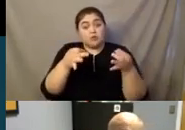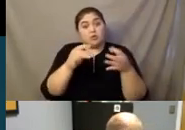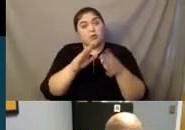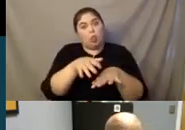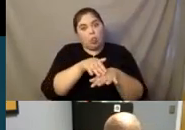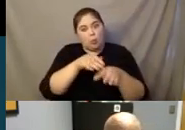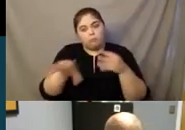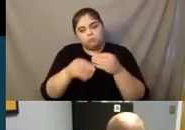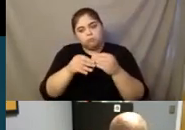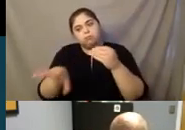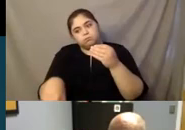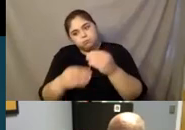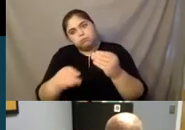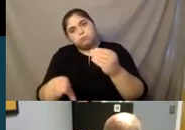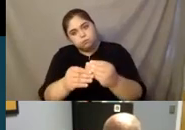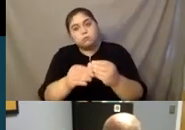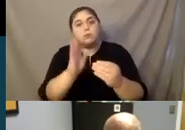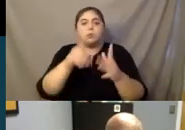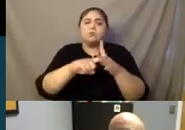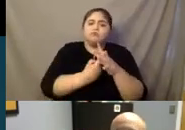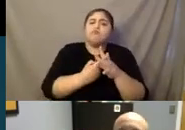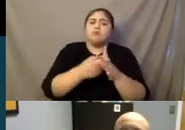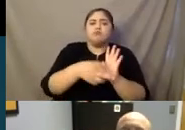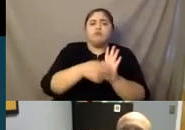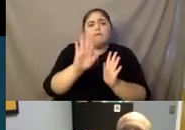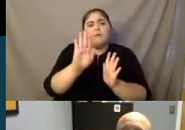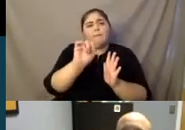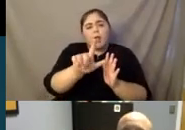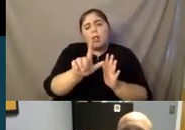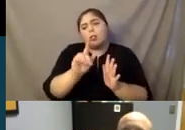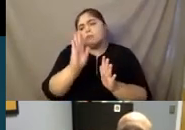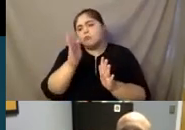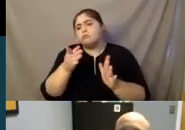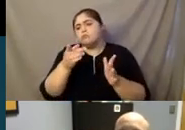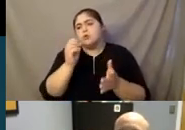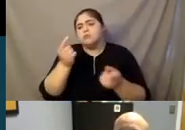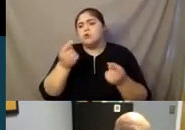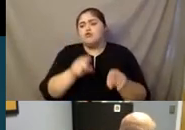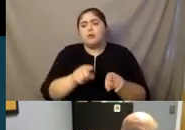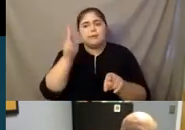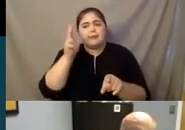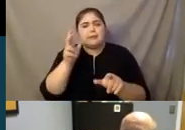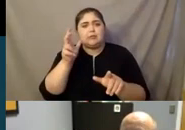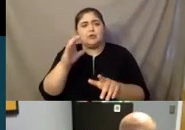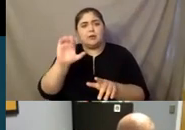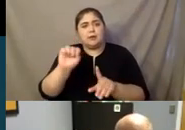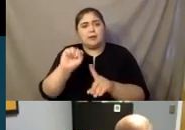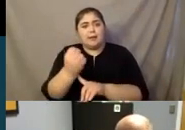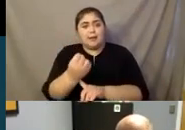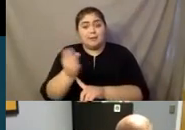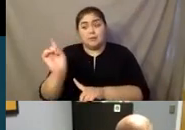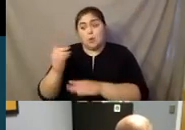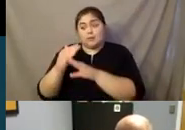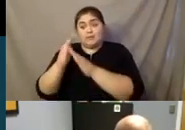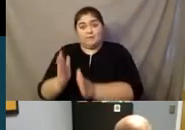So in addition to bail reviews, they are now agreeing to hear cases where the defendant has agreed to plead guilty to